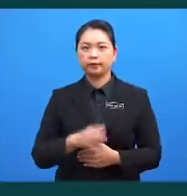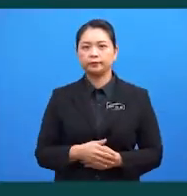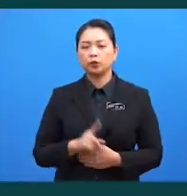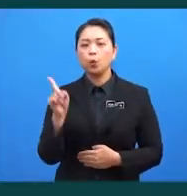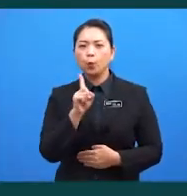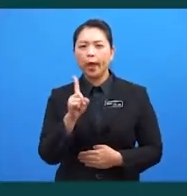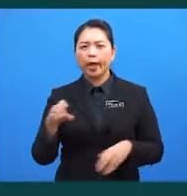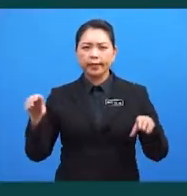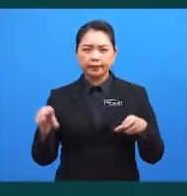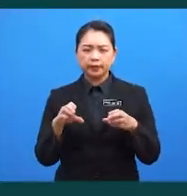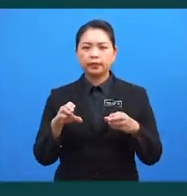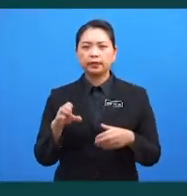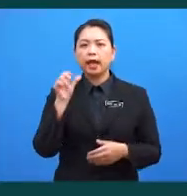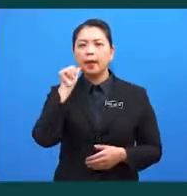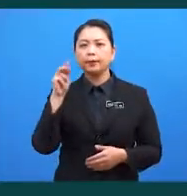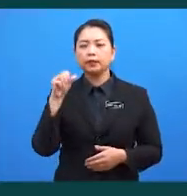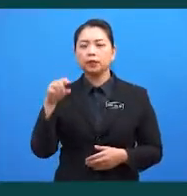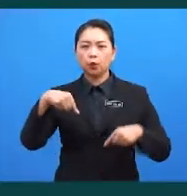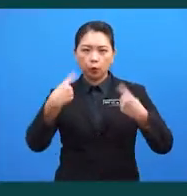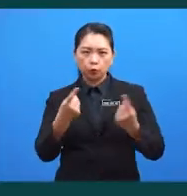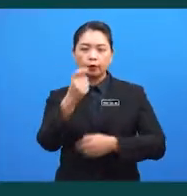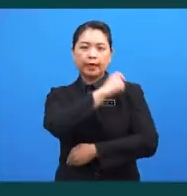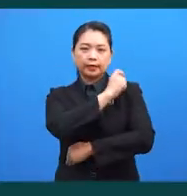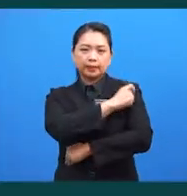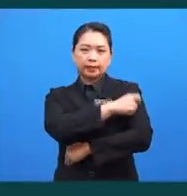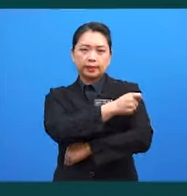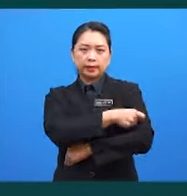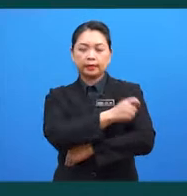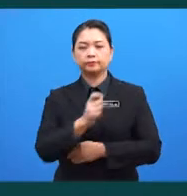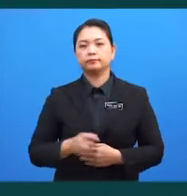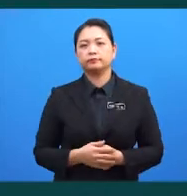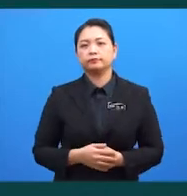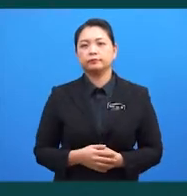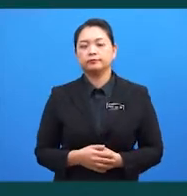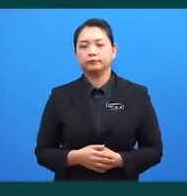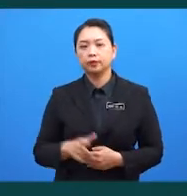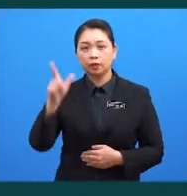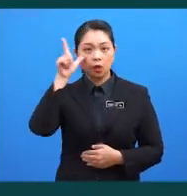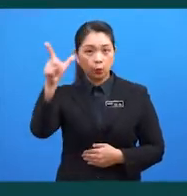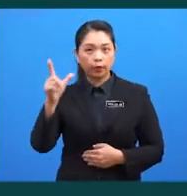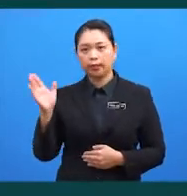Where did Amanda go to get henna tattoo? Now look at the text.